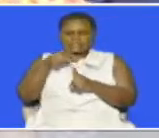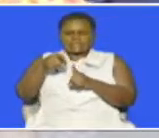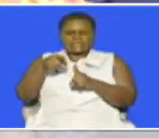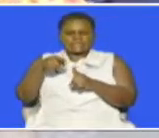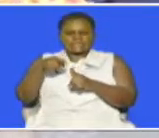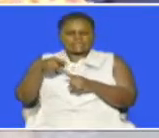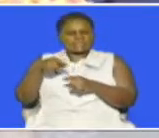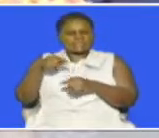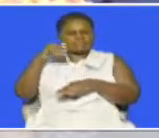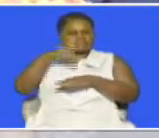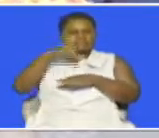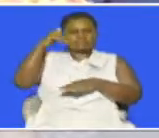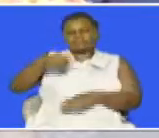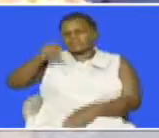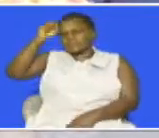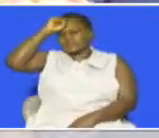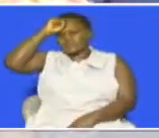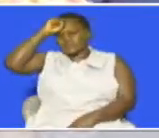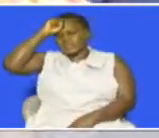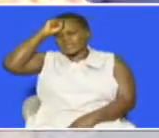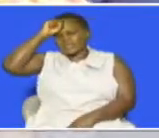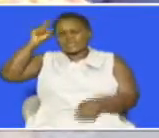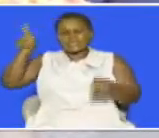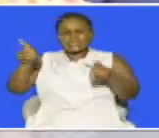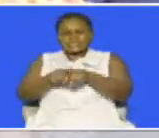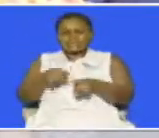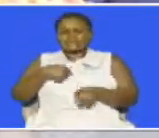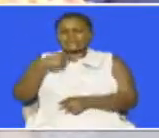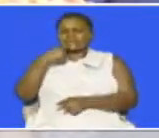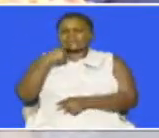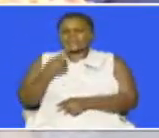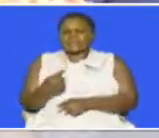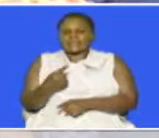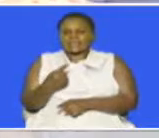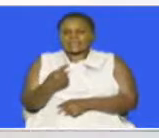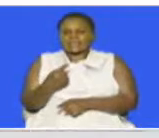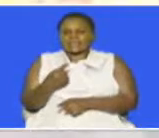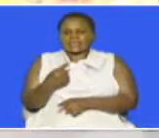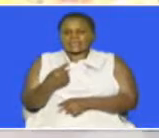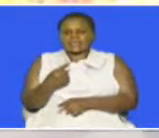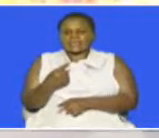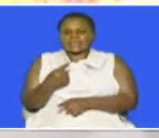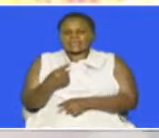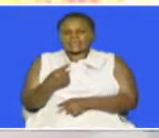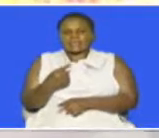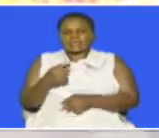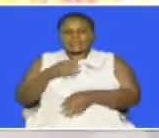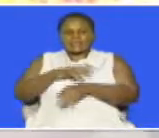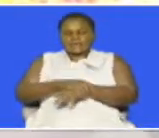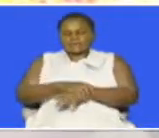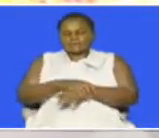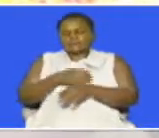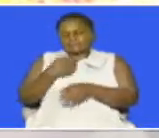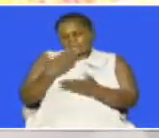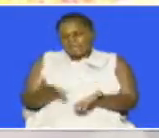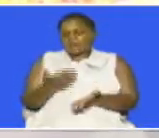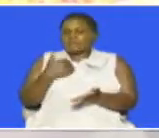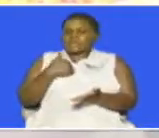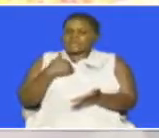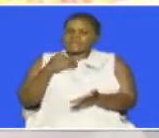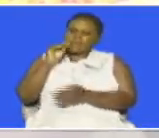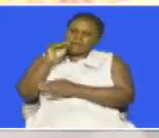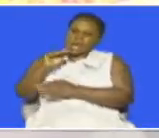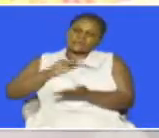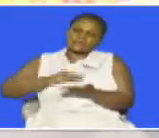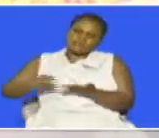retrogressive, primitive, and as I said, tears down. Also take this opportunity to apologize to